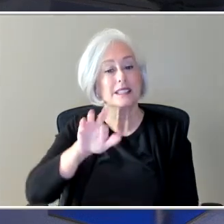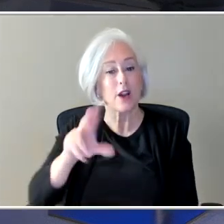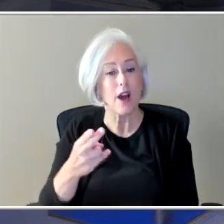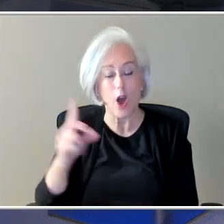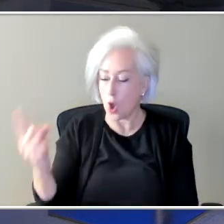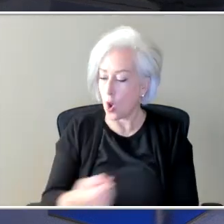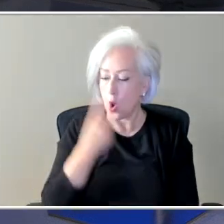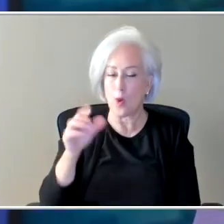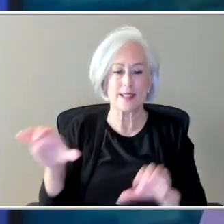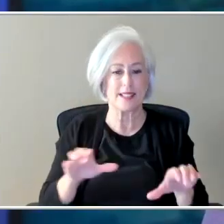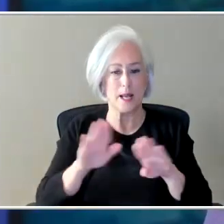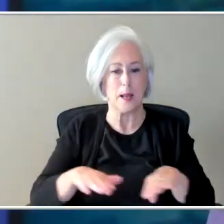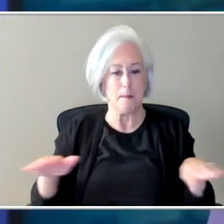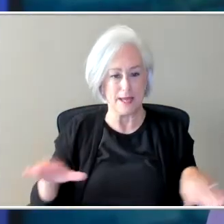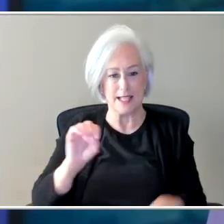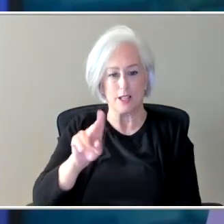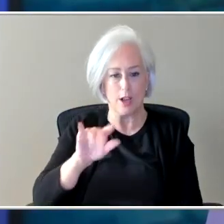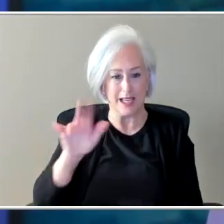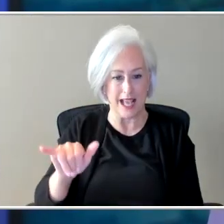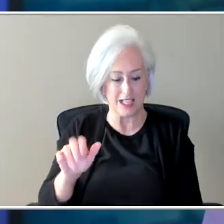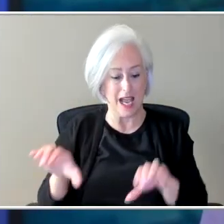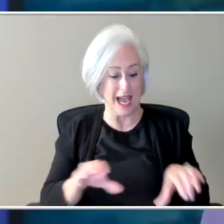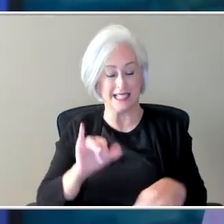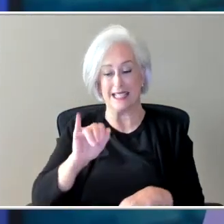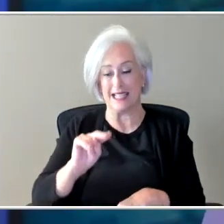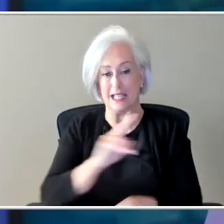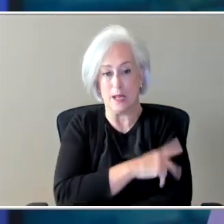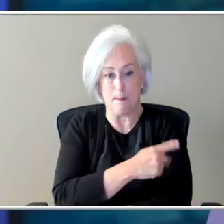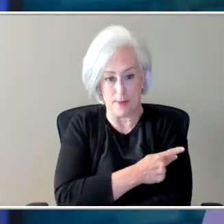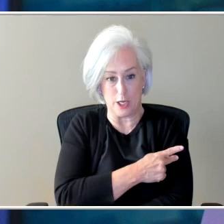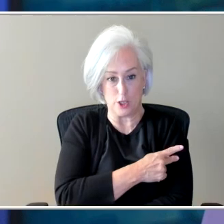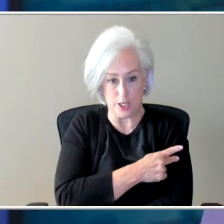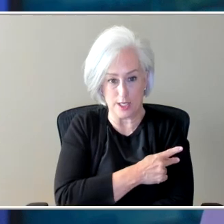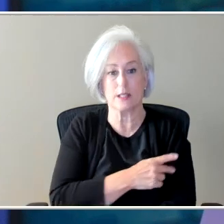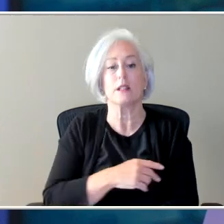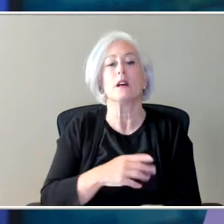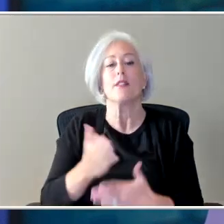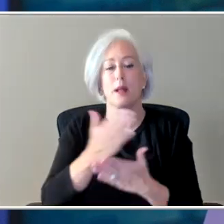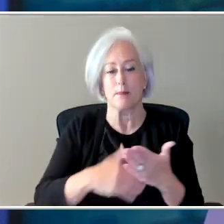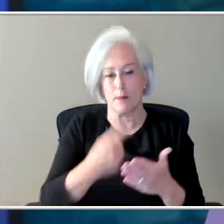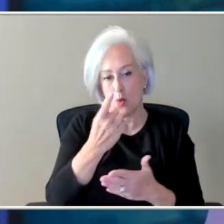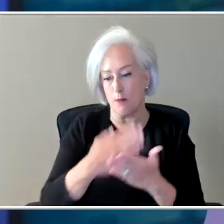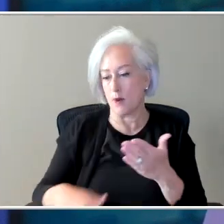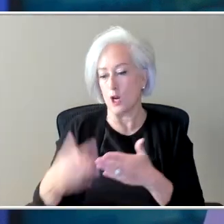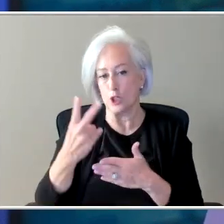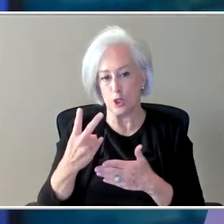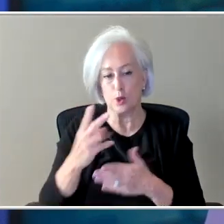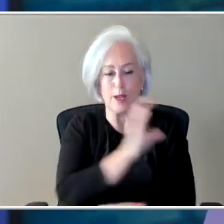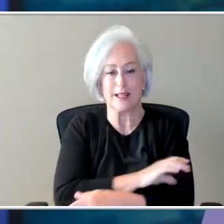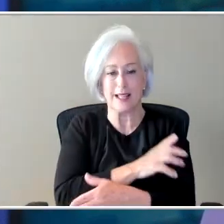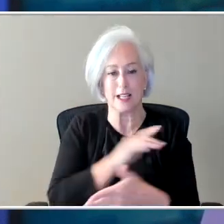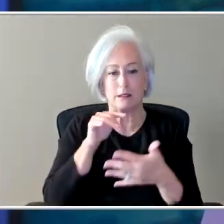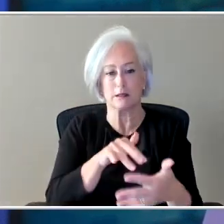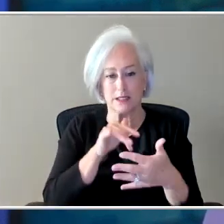I did inpatient peds oncology, and then phase 1, phase 2 clinical trials, kind of building a program at Children's Mercy for that, experimental